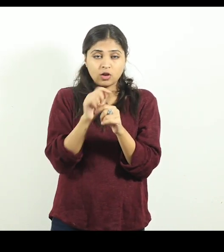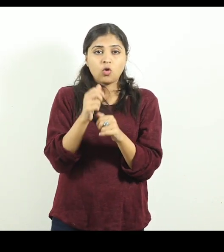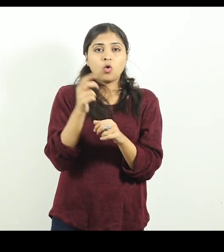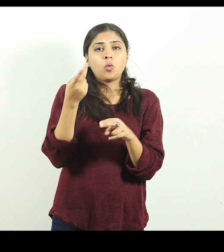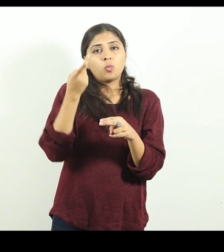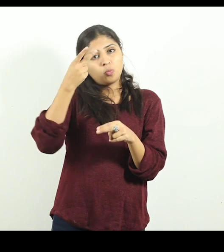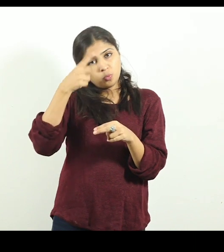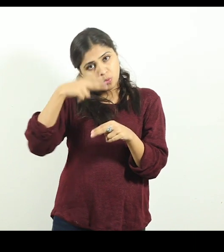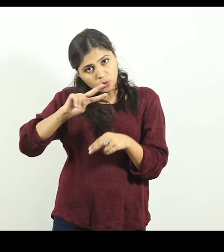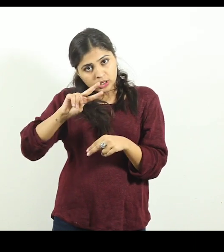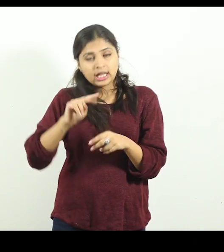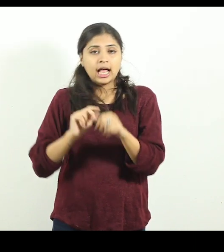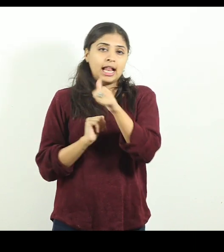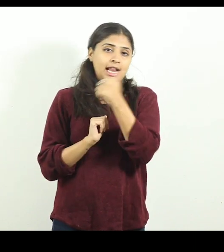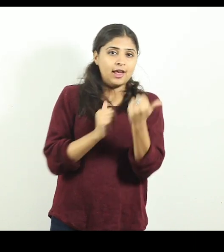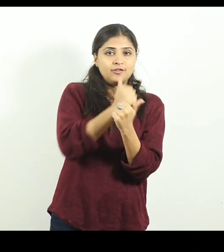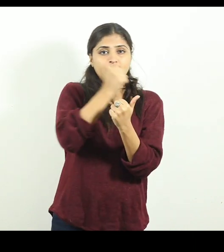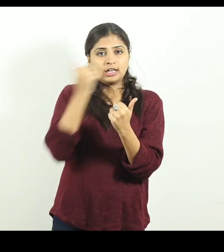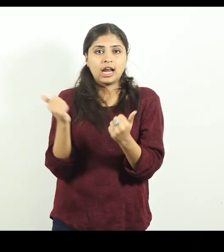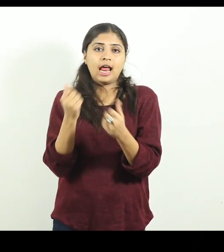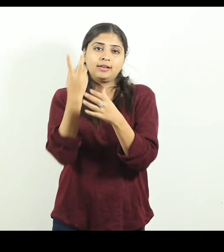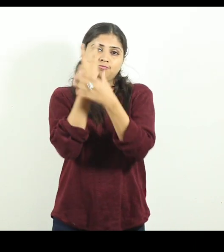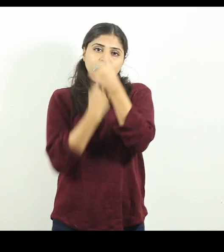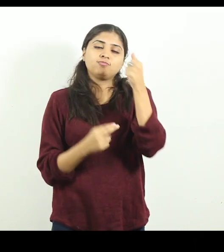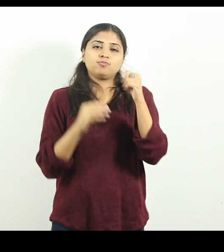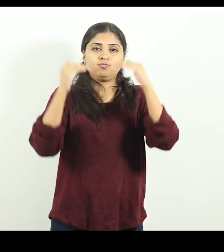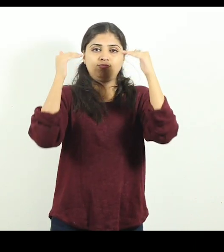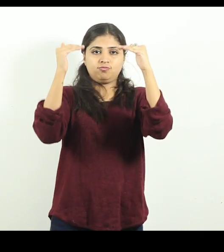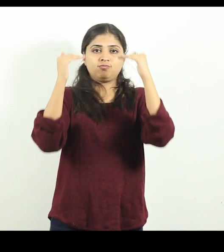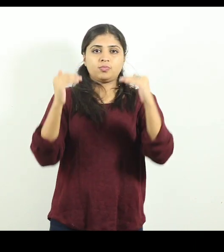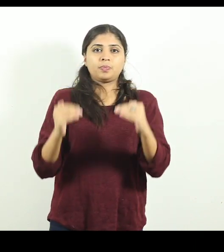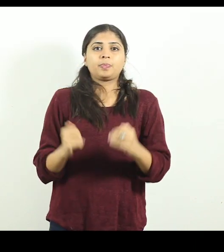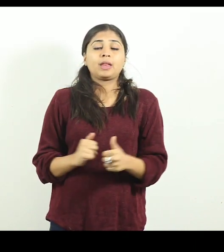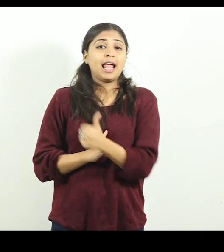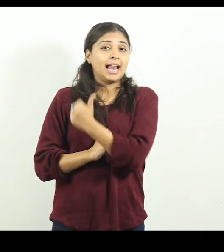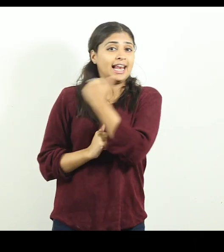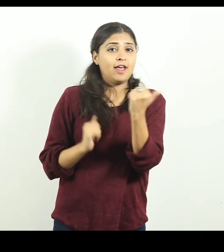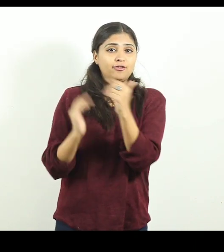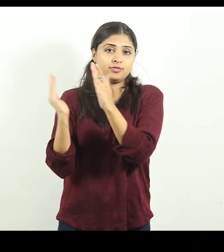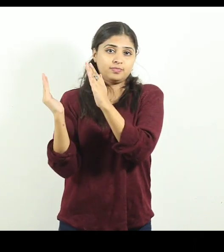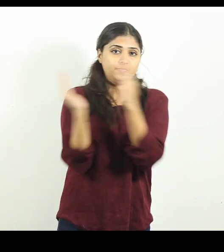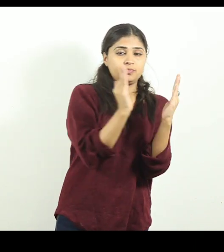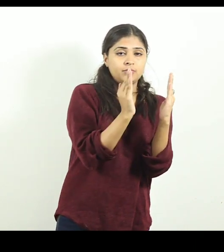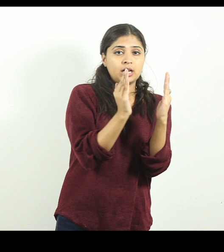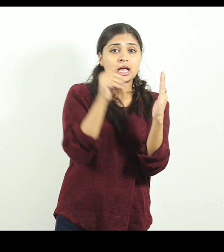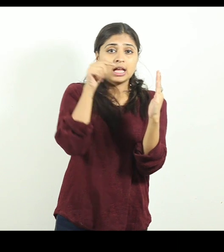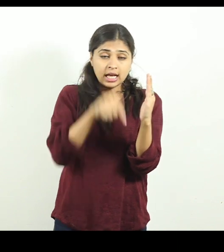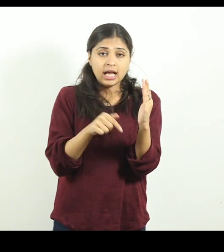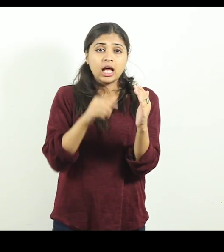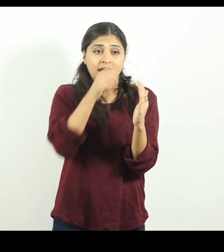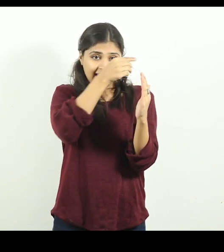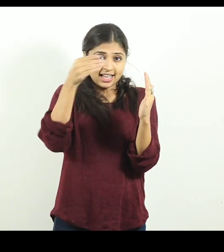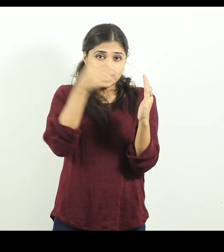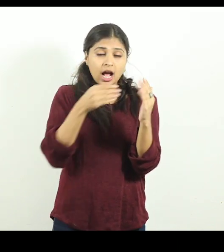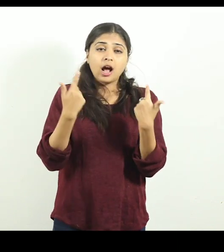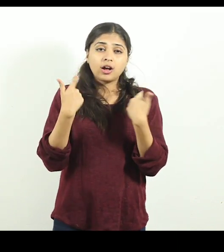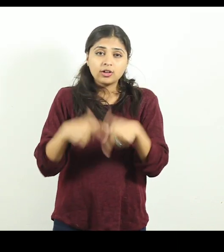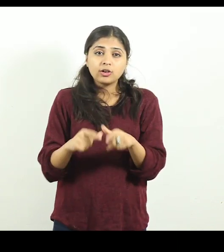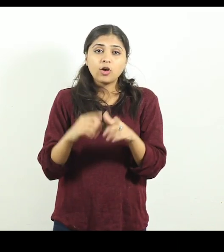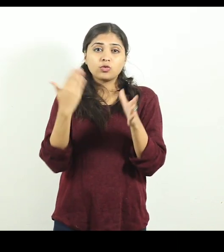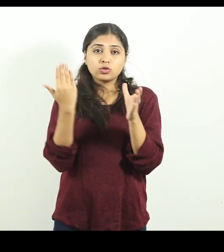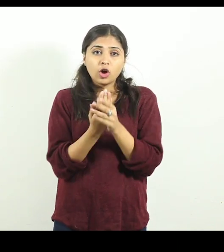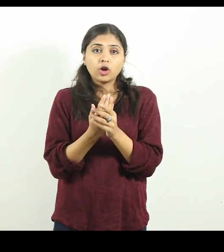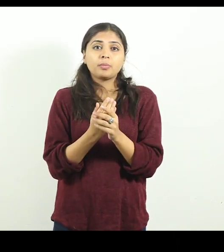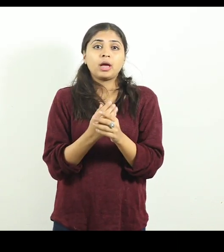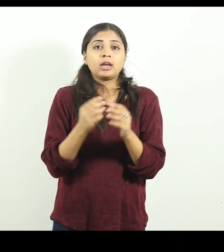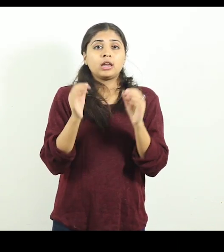Full justified. Lines of the text are both left or right aligned. Left justification. Alignment that